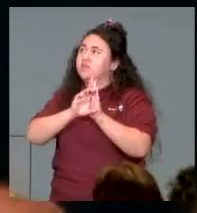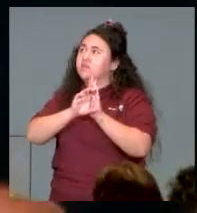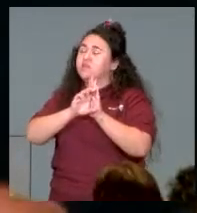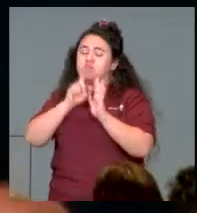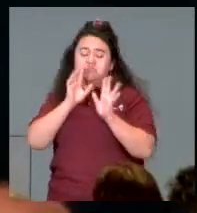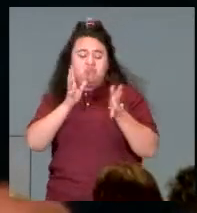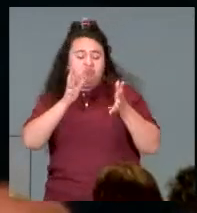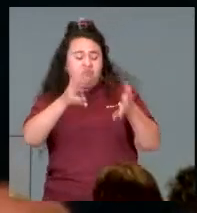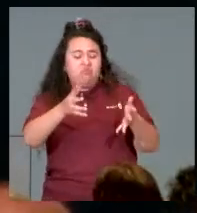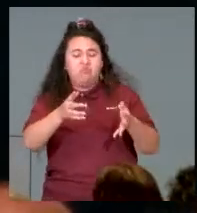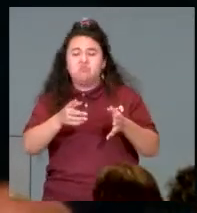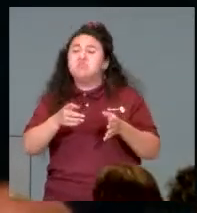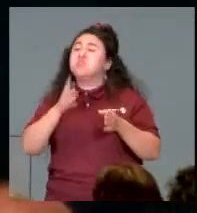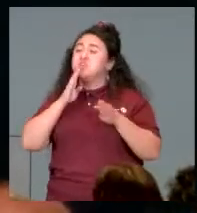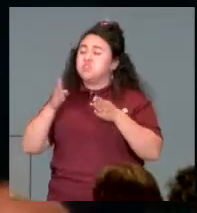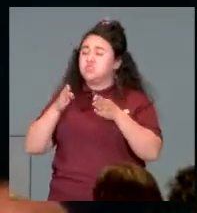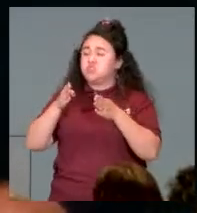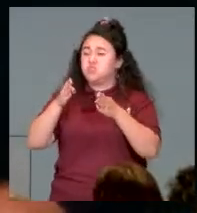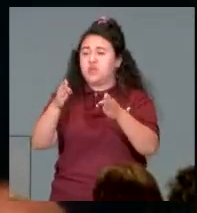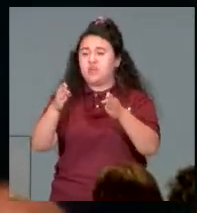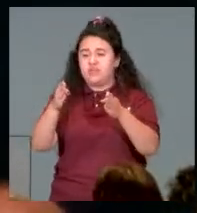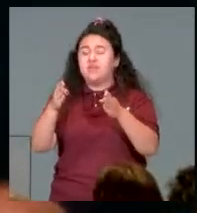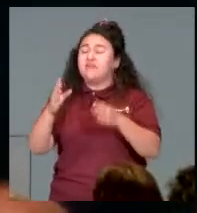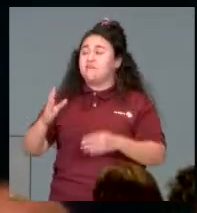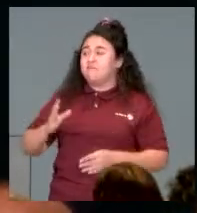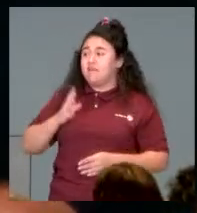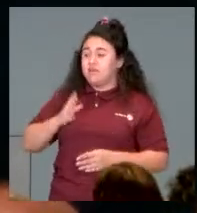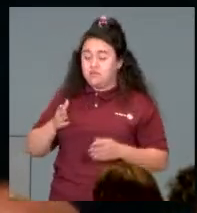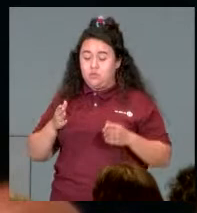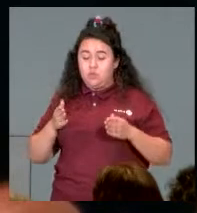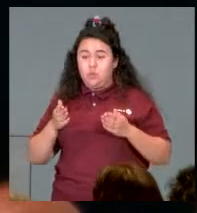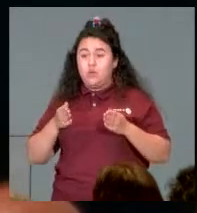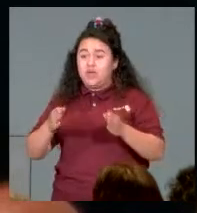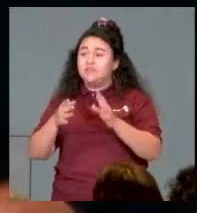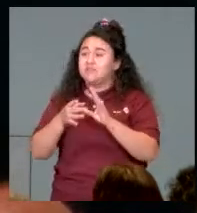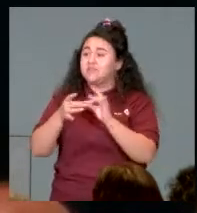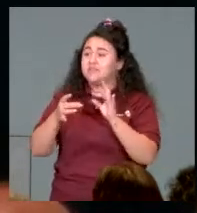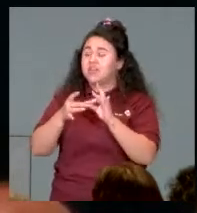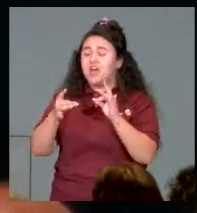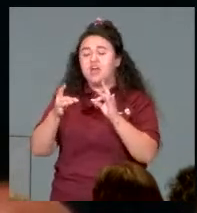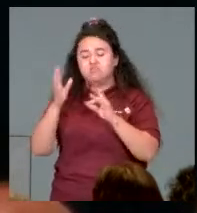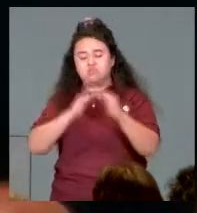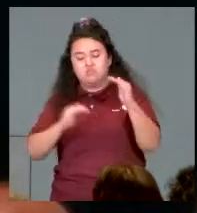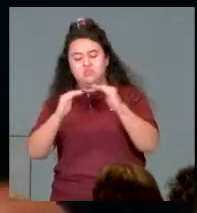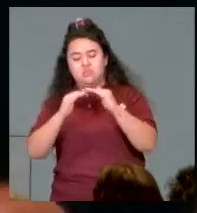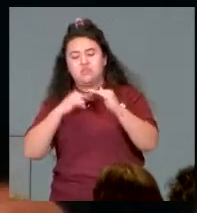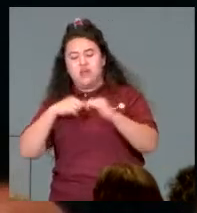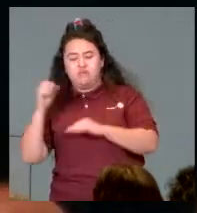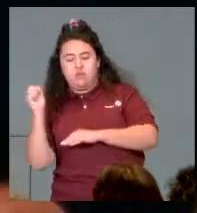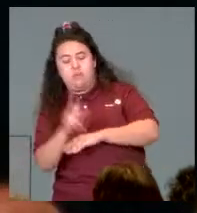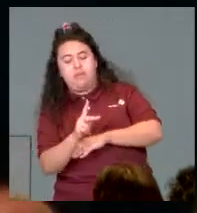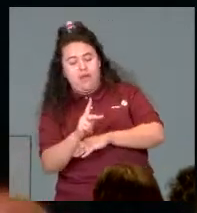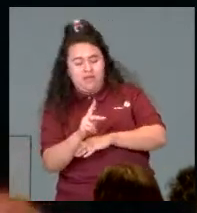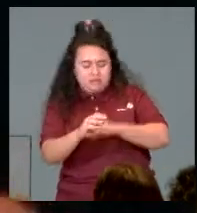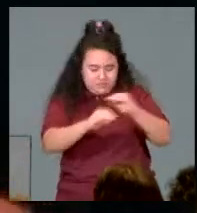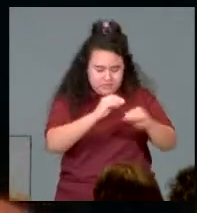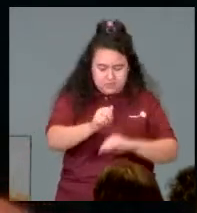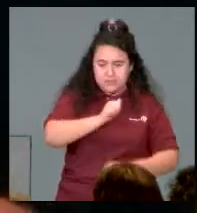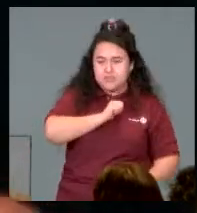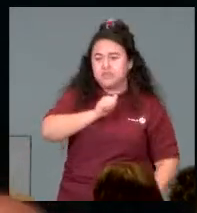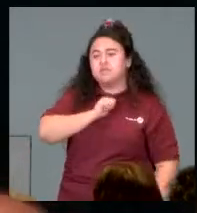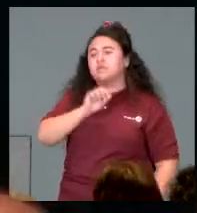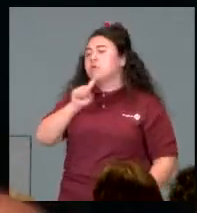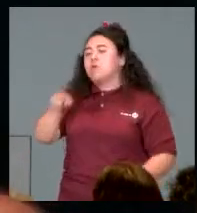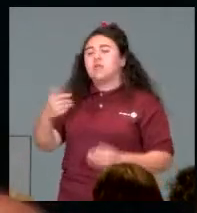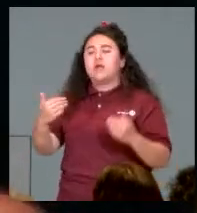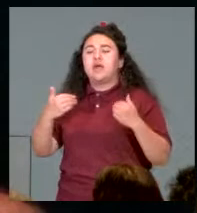of a one-way street fiction. Fancy way of saying, I'm going to make it even if I have to drive backwards. All I have